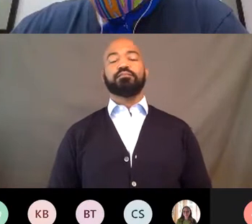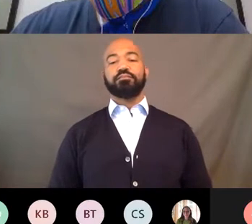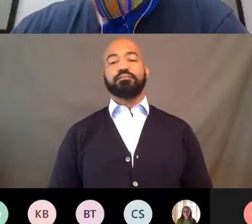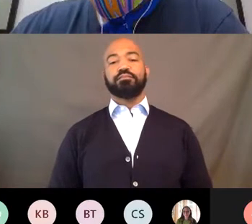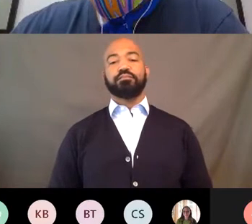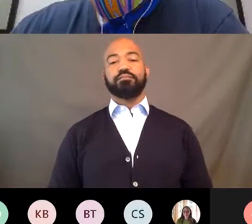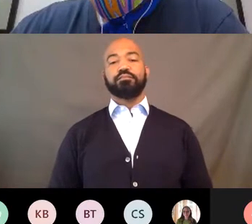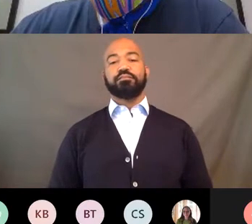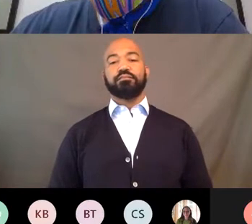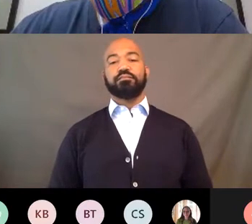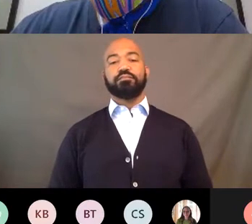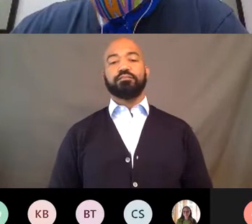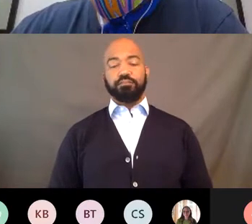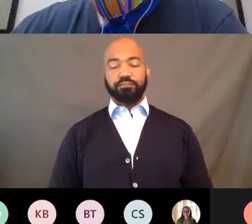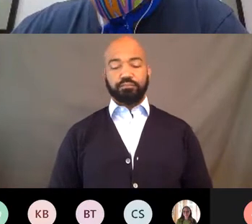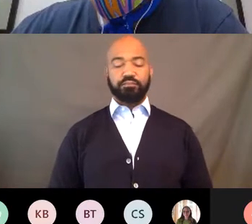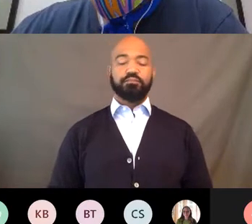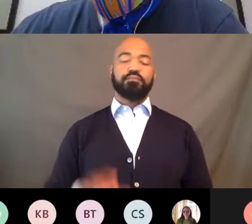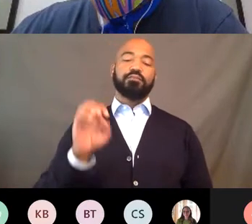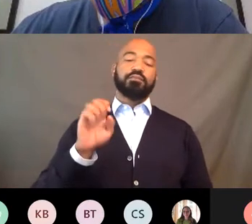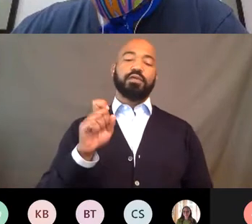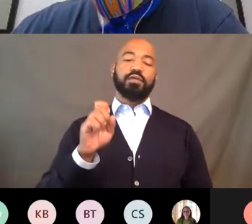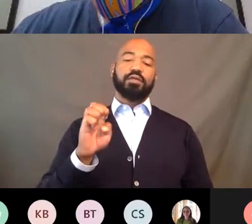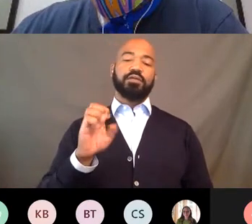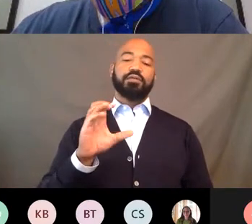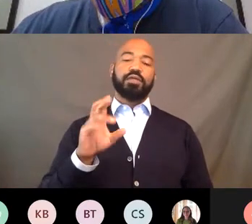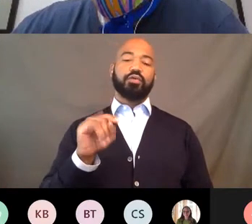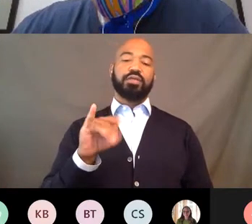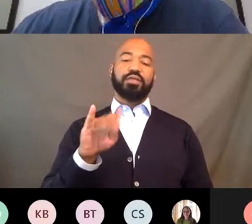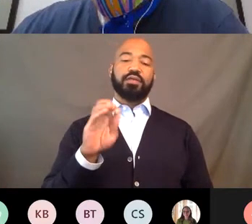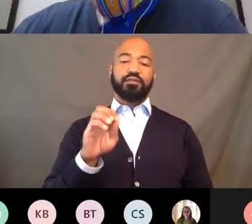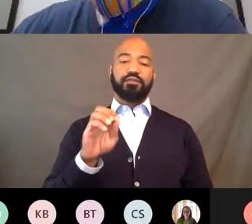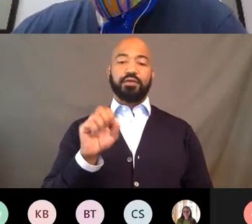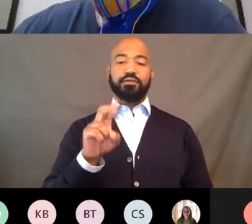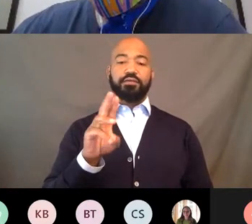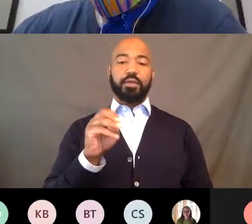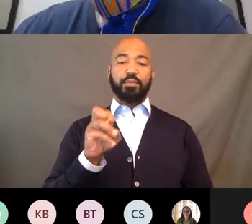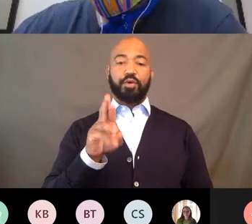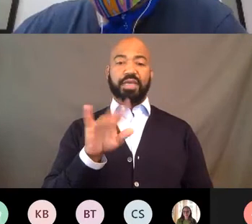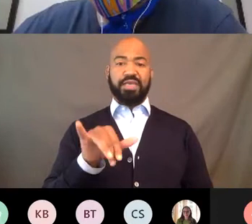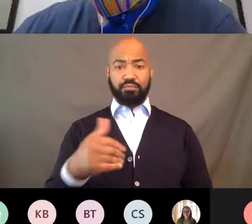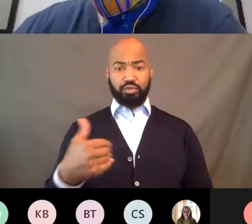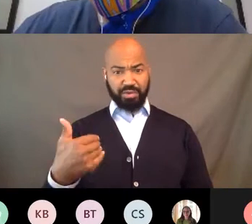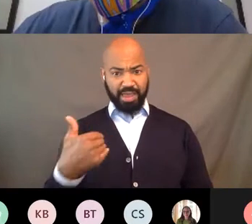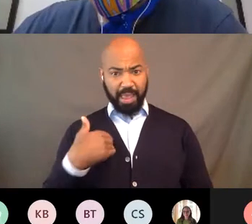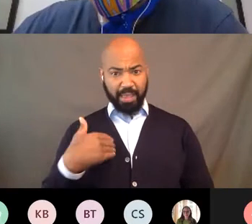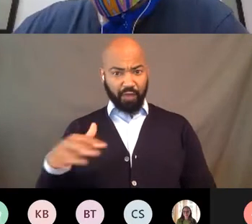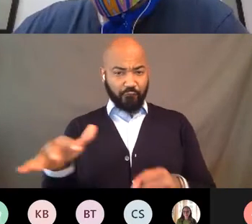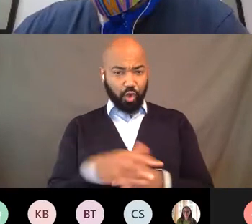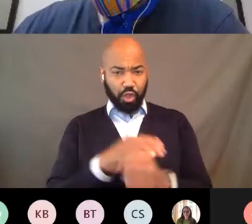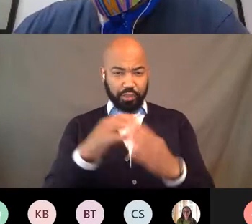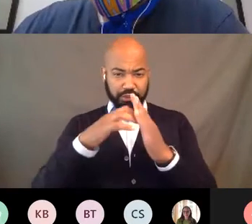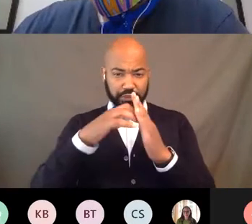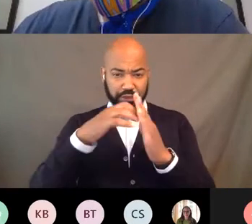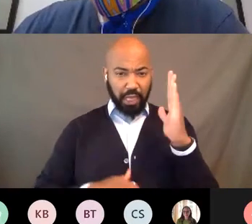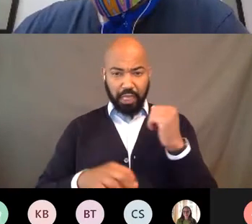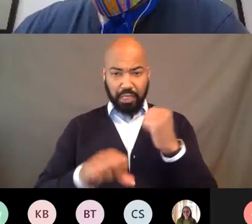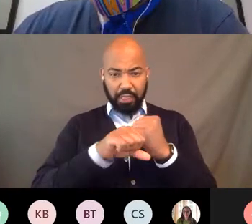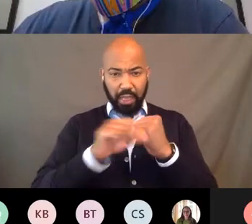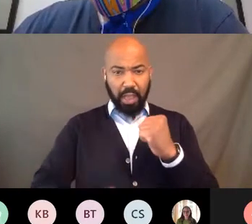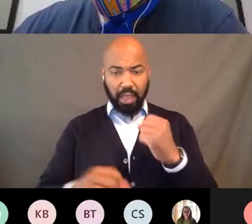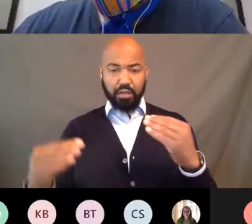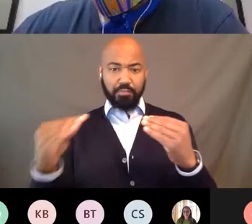summary available, which I'm sure you've got the full report available, but maybe something with a little bit